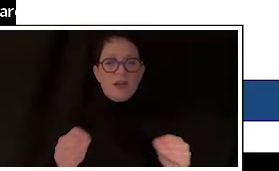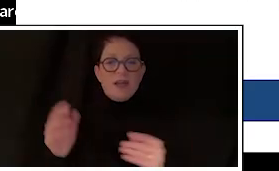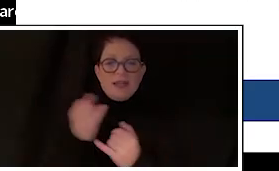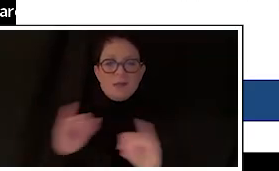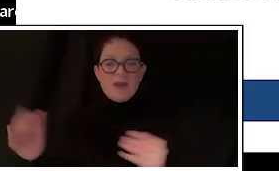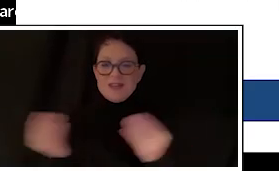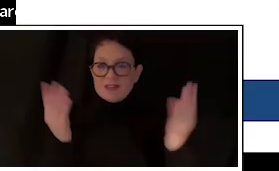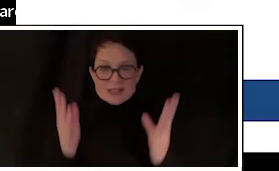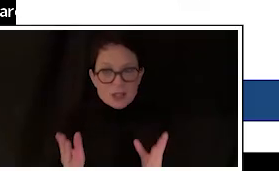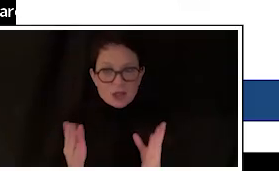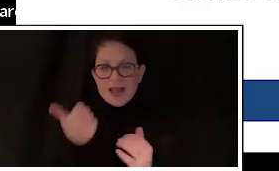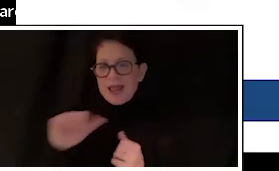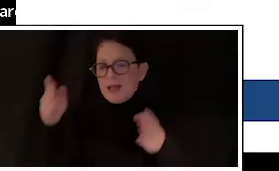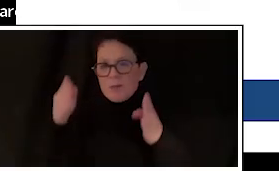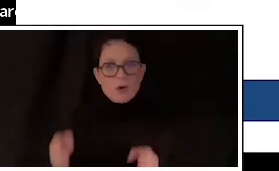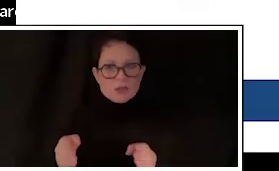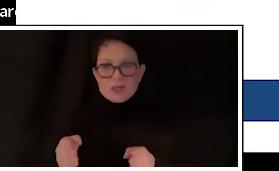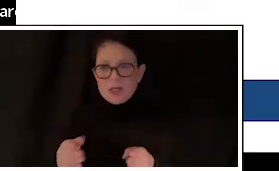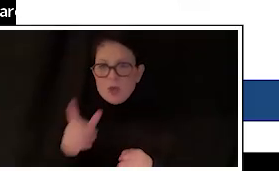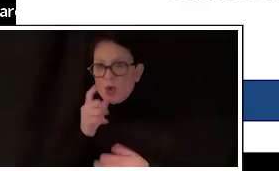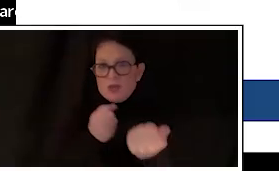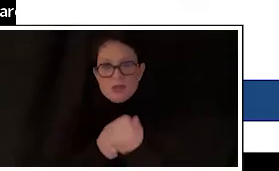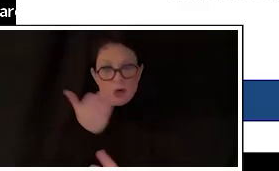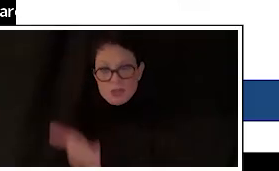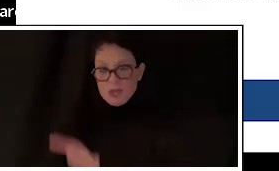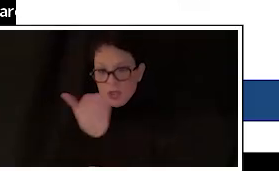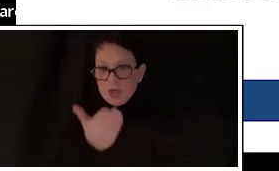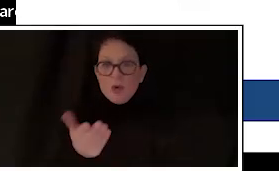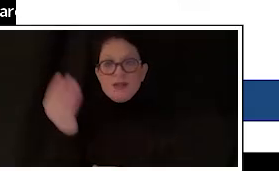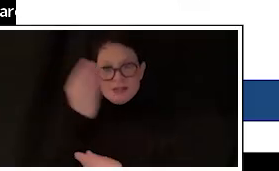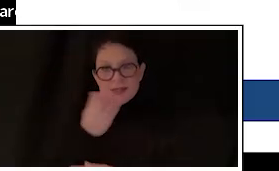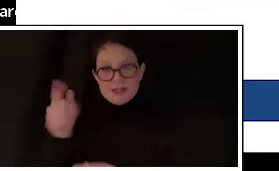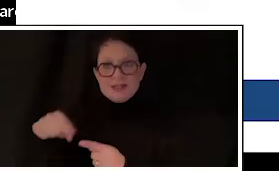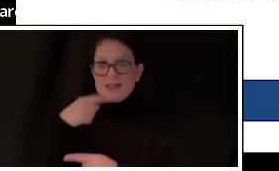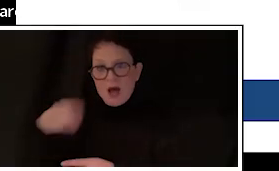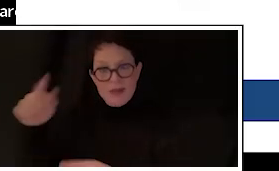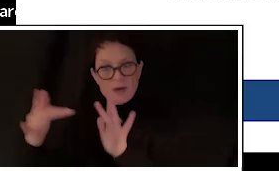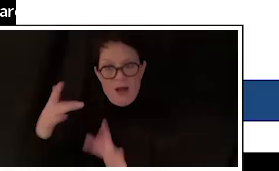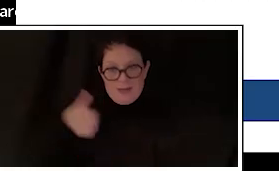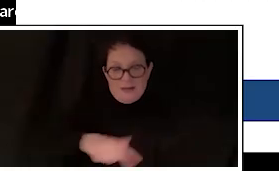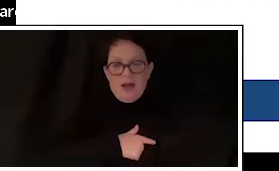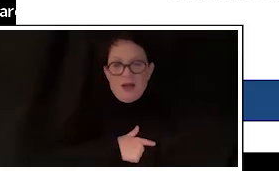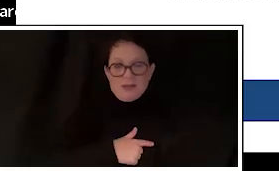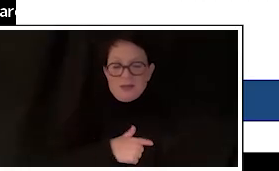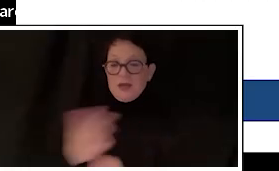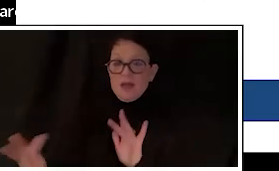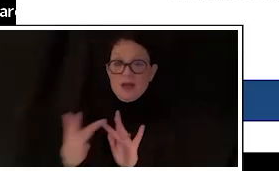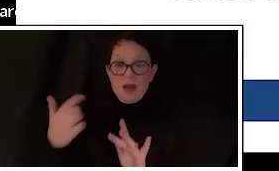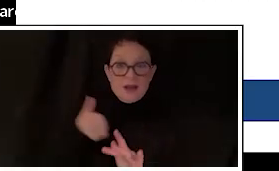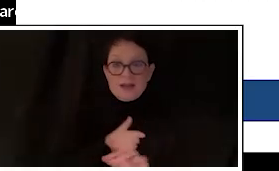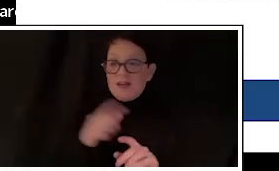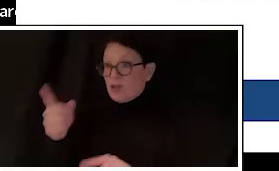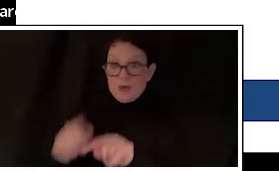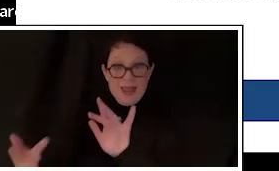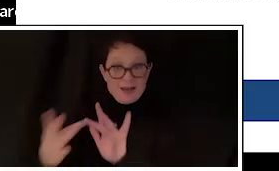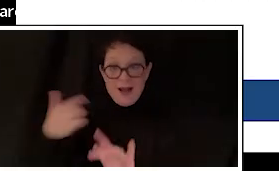or anyone who might be, supporting you. And they can reach out to us if you are not